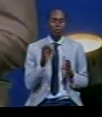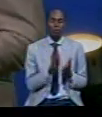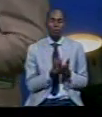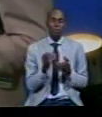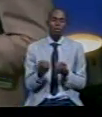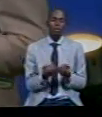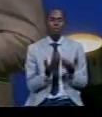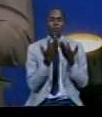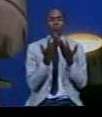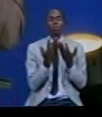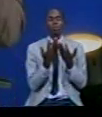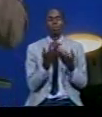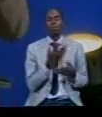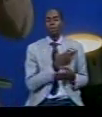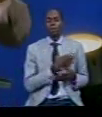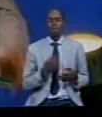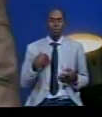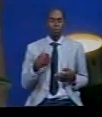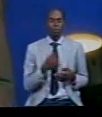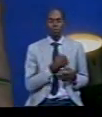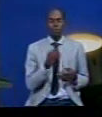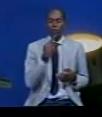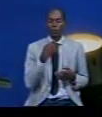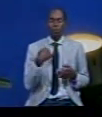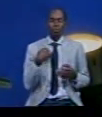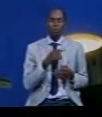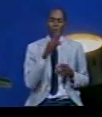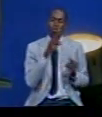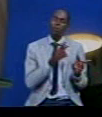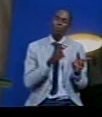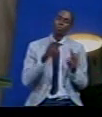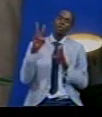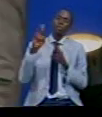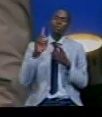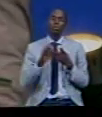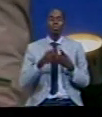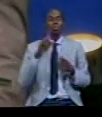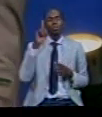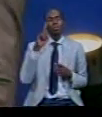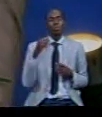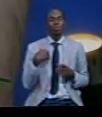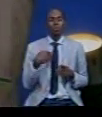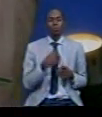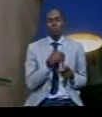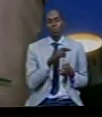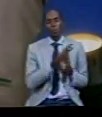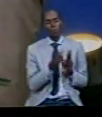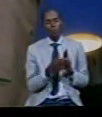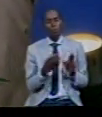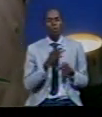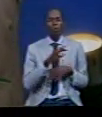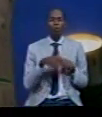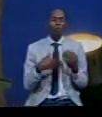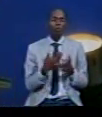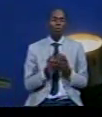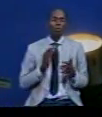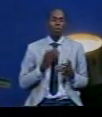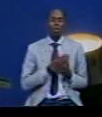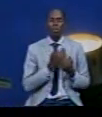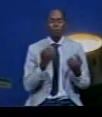sacrifice, and we say we are looking up to you. We repent of all our sins,